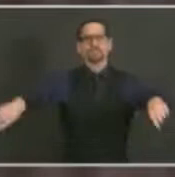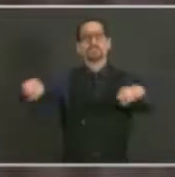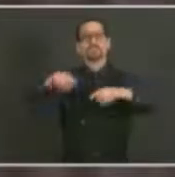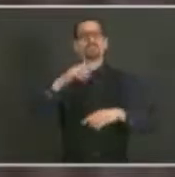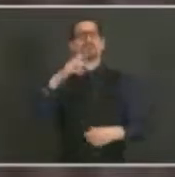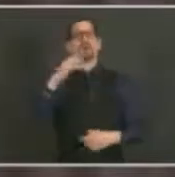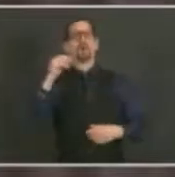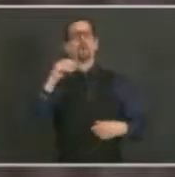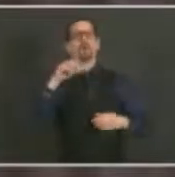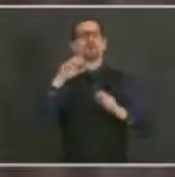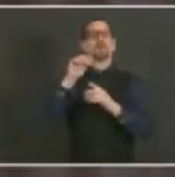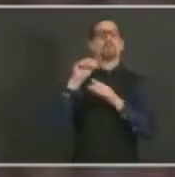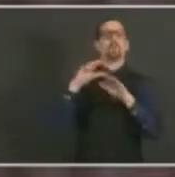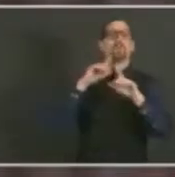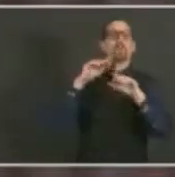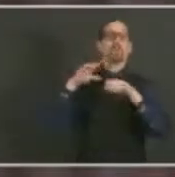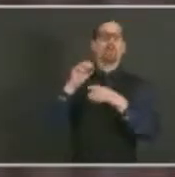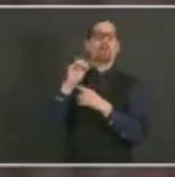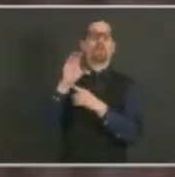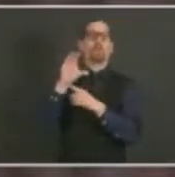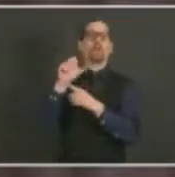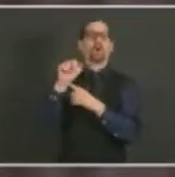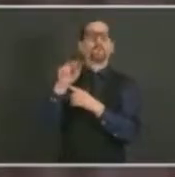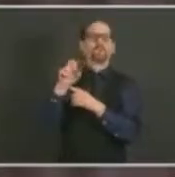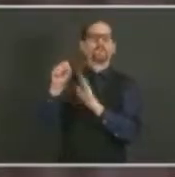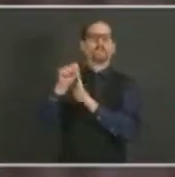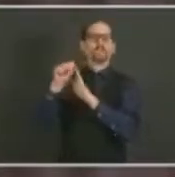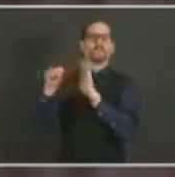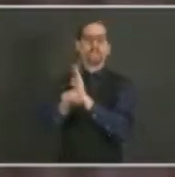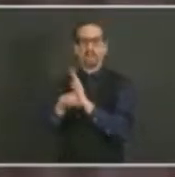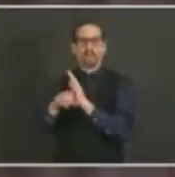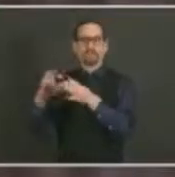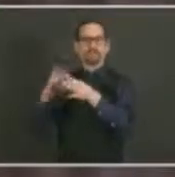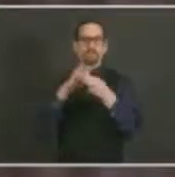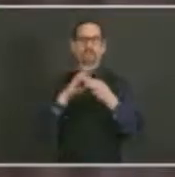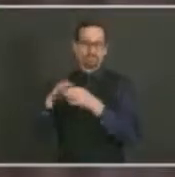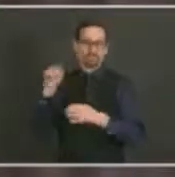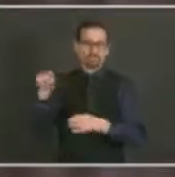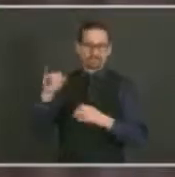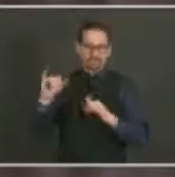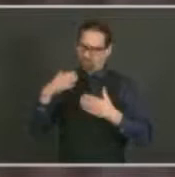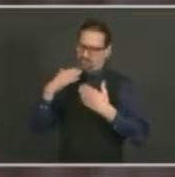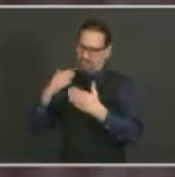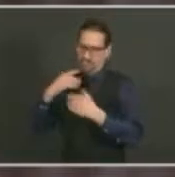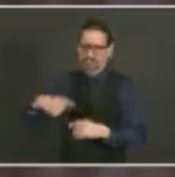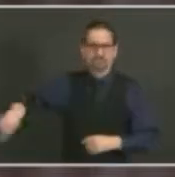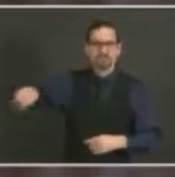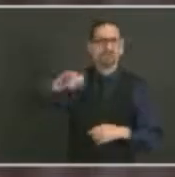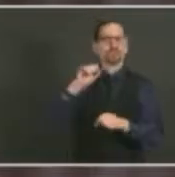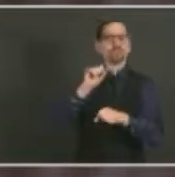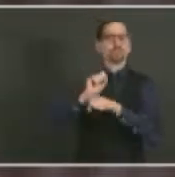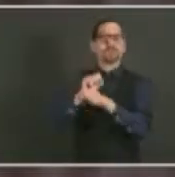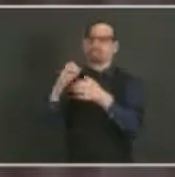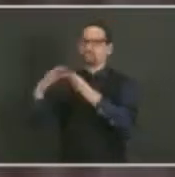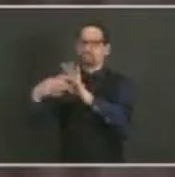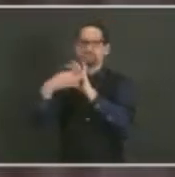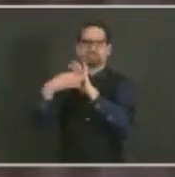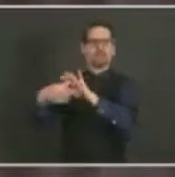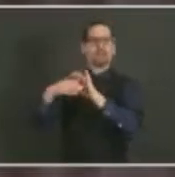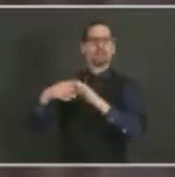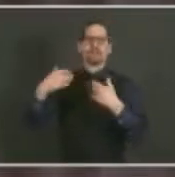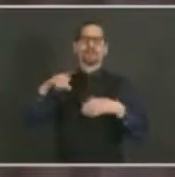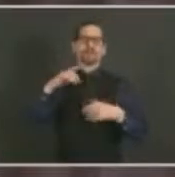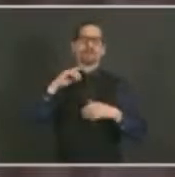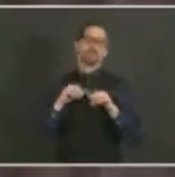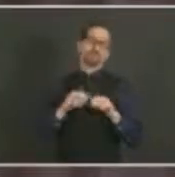the Small Business Coalition, who have night and day been consulting with us to enable the changes on the bar front. Thank